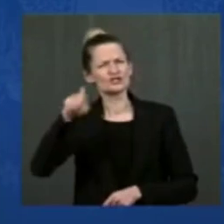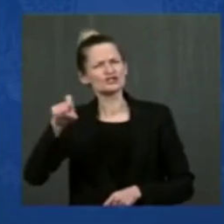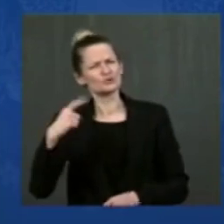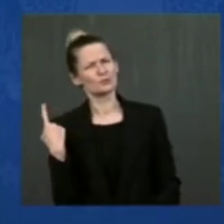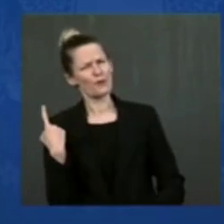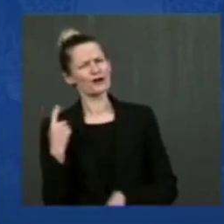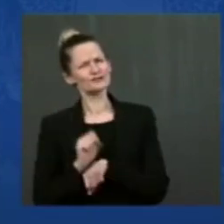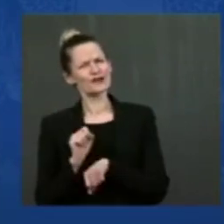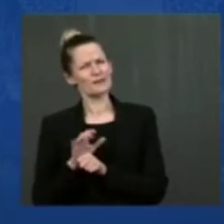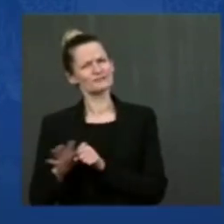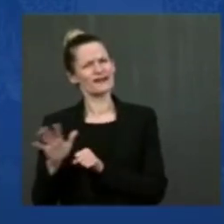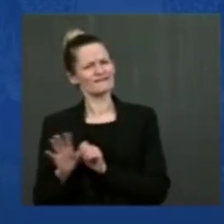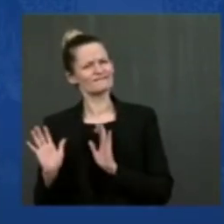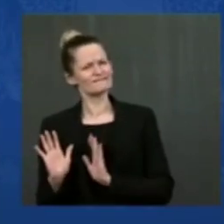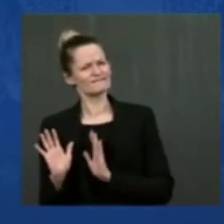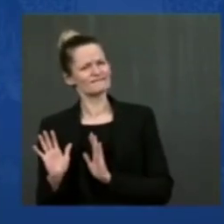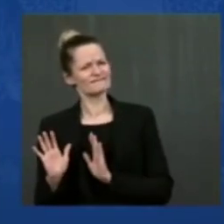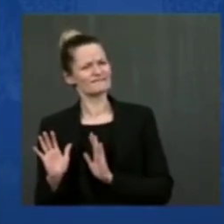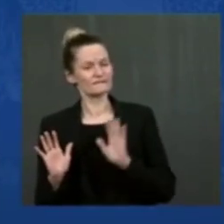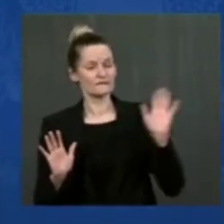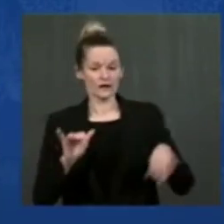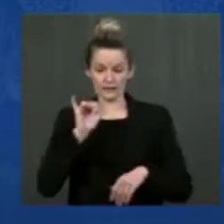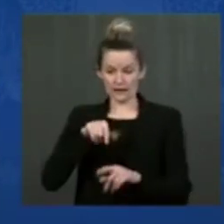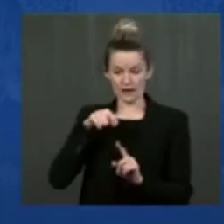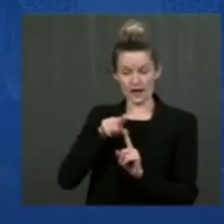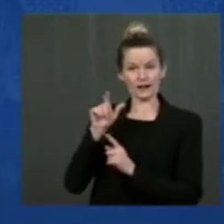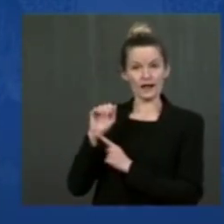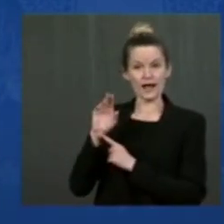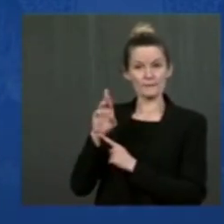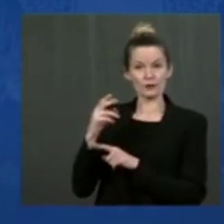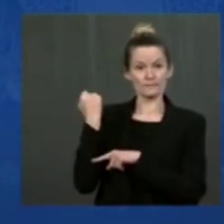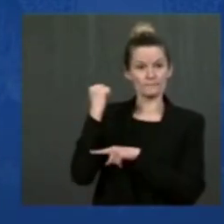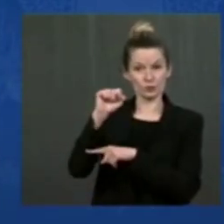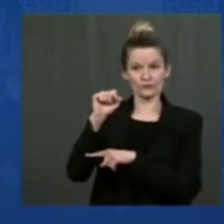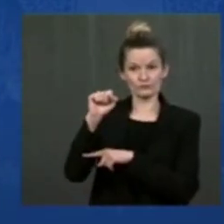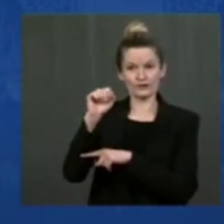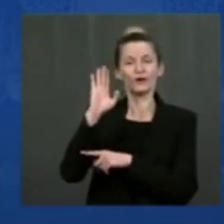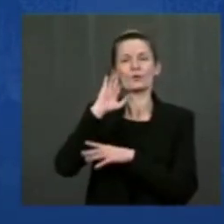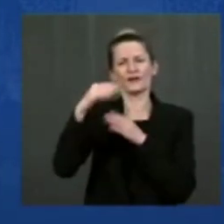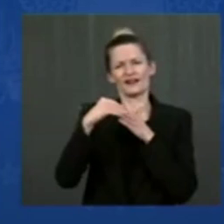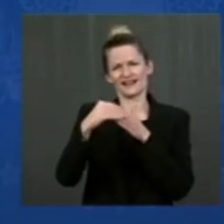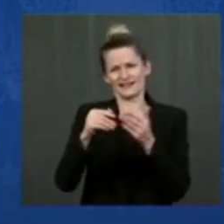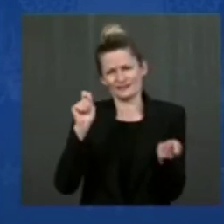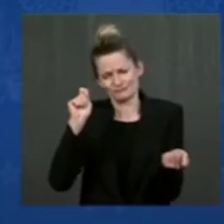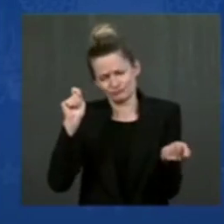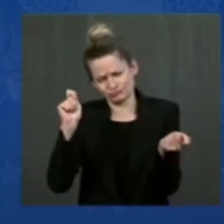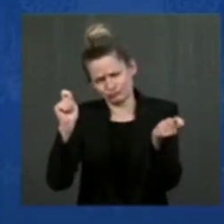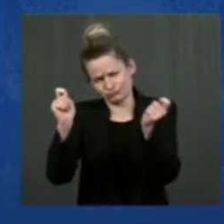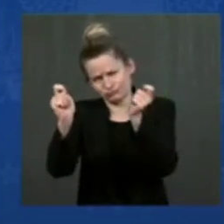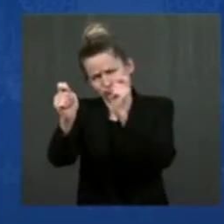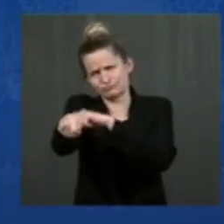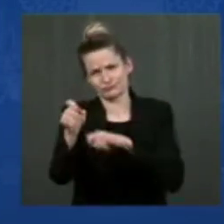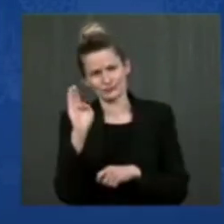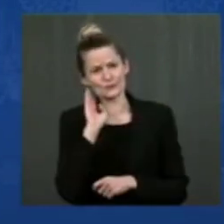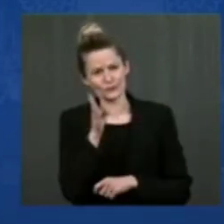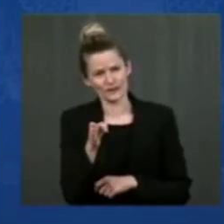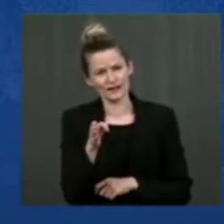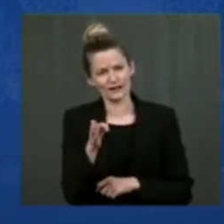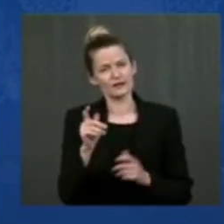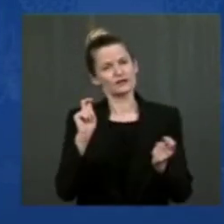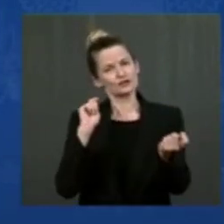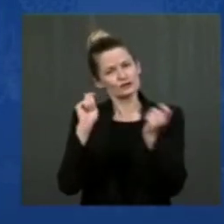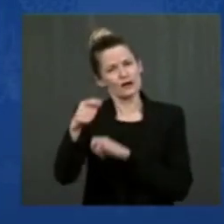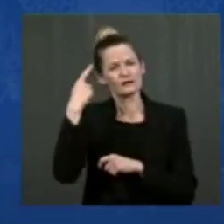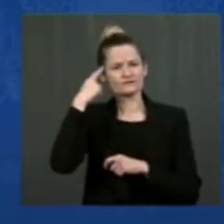the transformation. We are innovating and fighting for what will be the next weekend. And with the